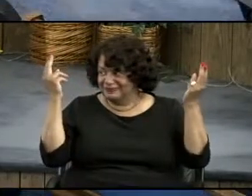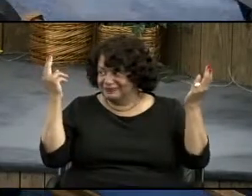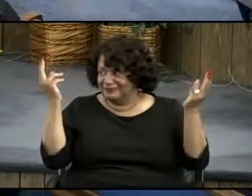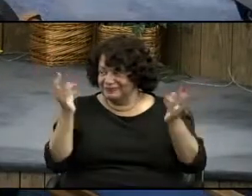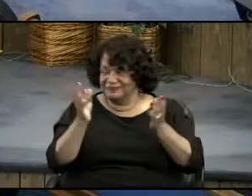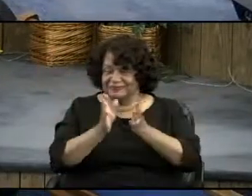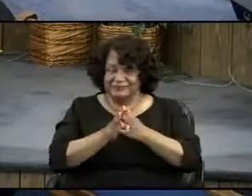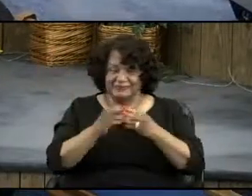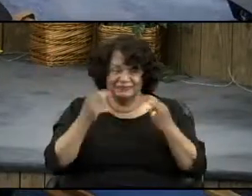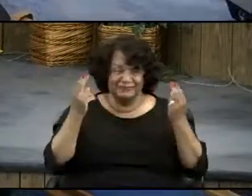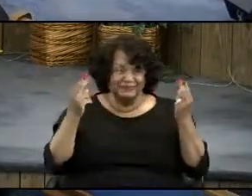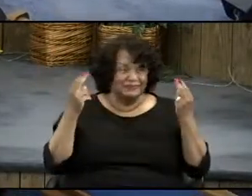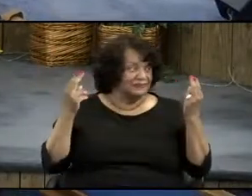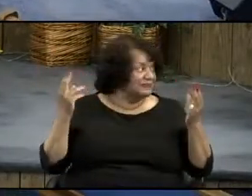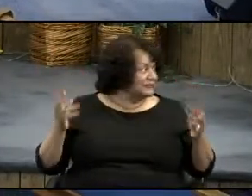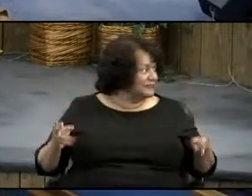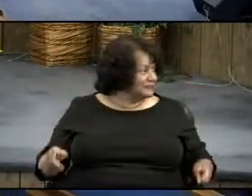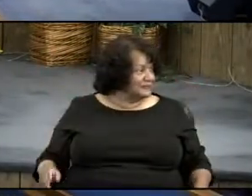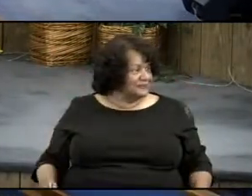Hallelujah,